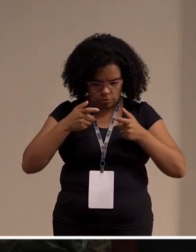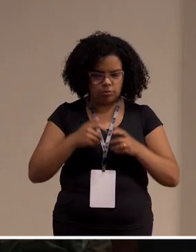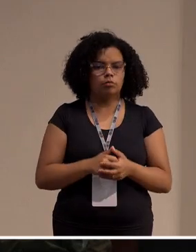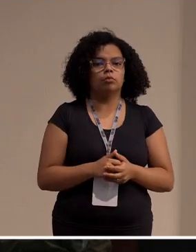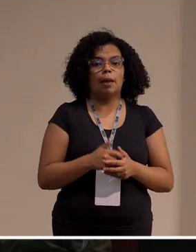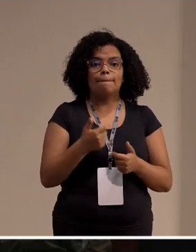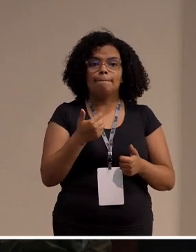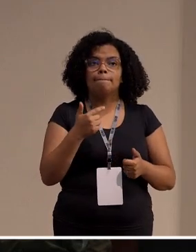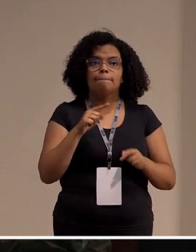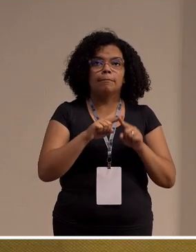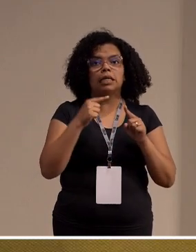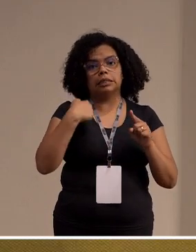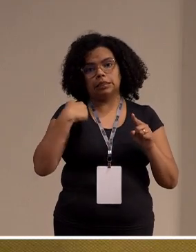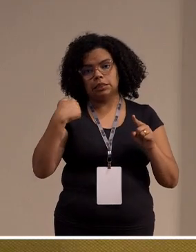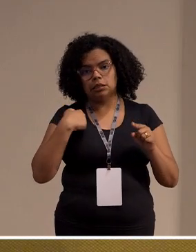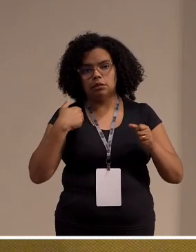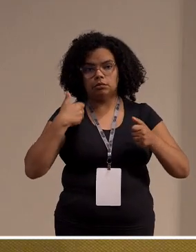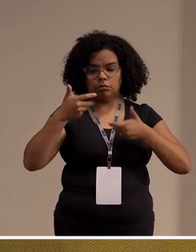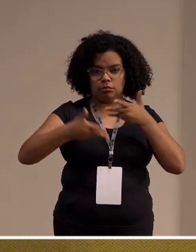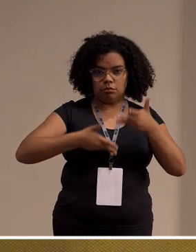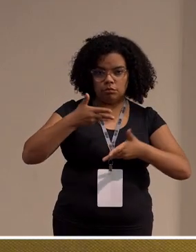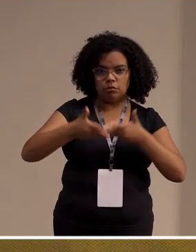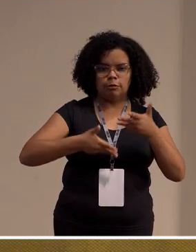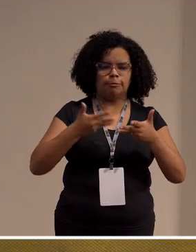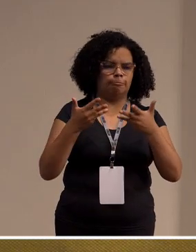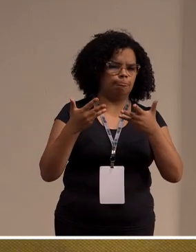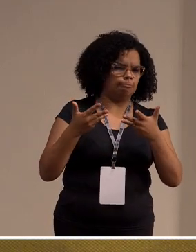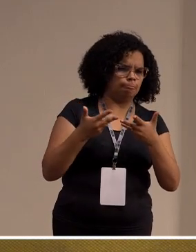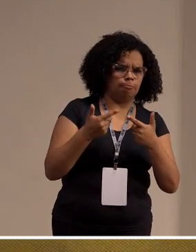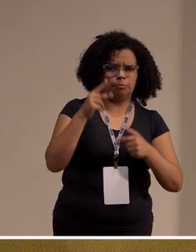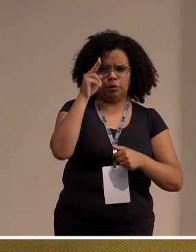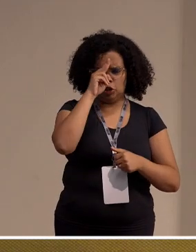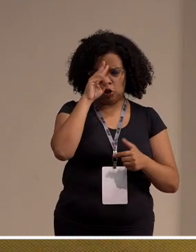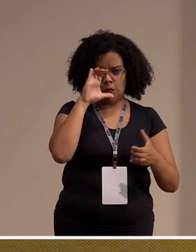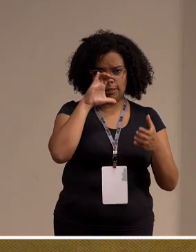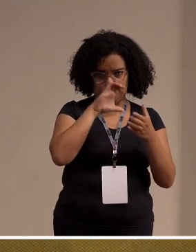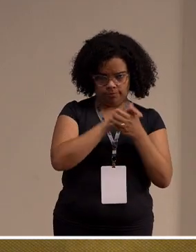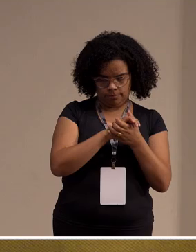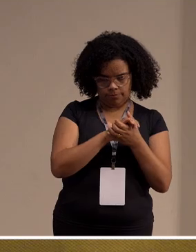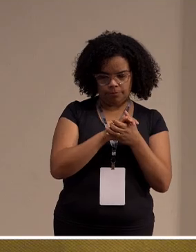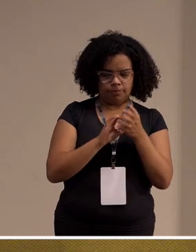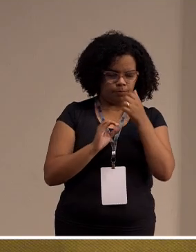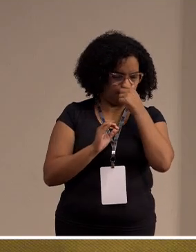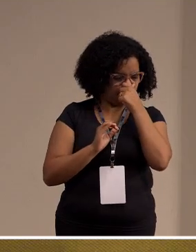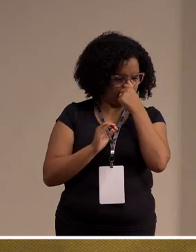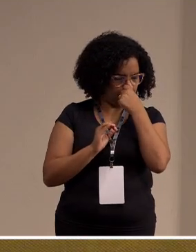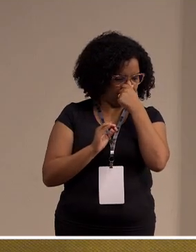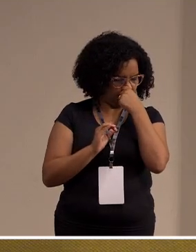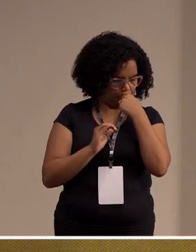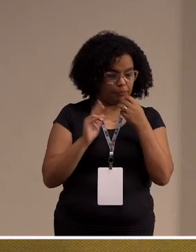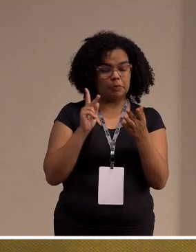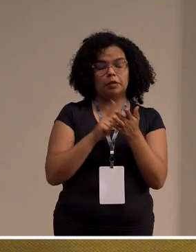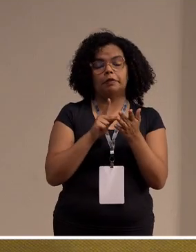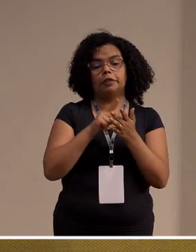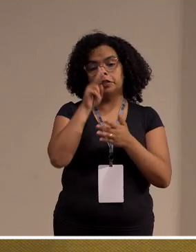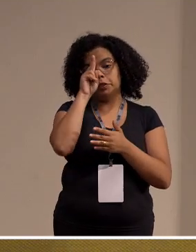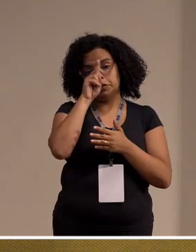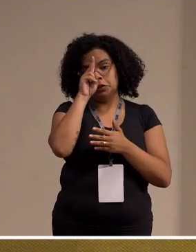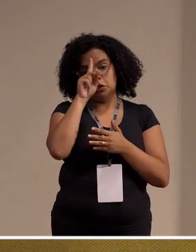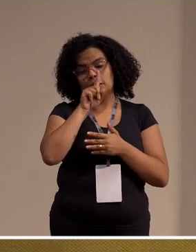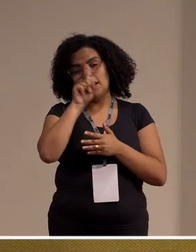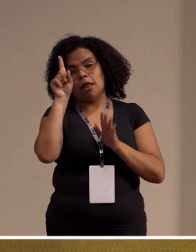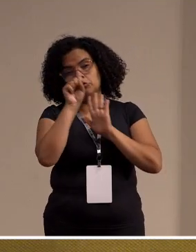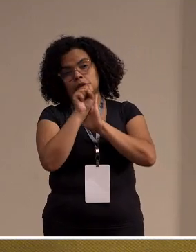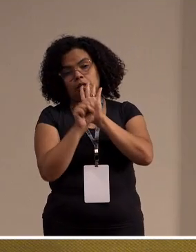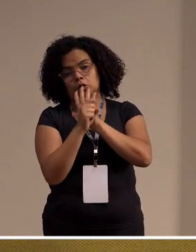William and Margaret's story, their story was actually 18th century. My story is in the 19th century,